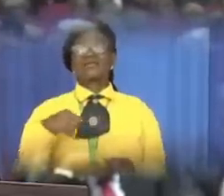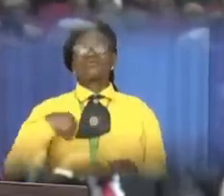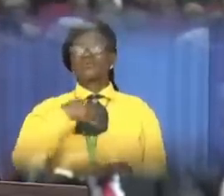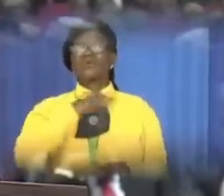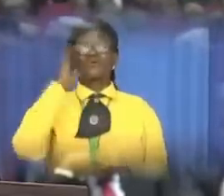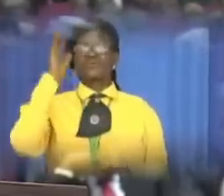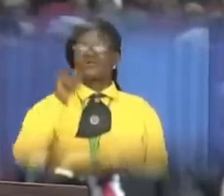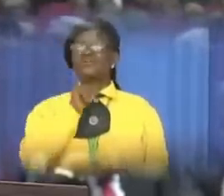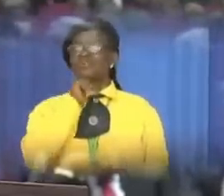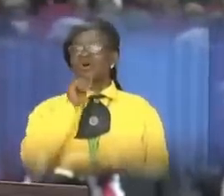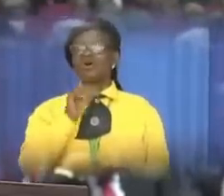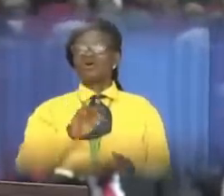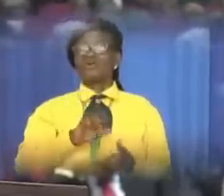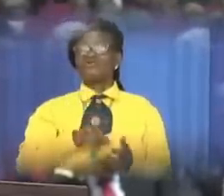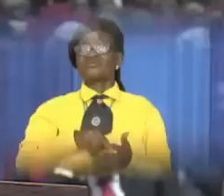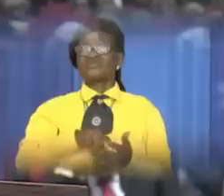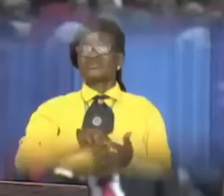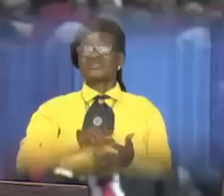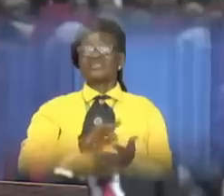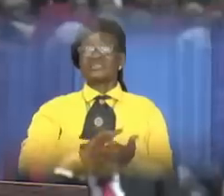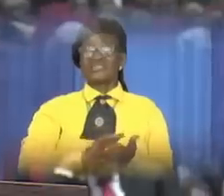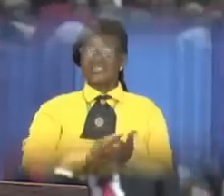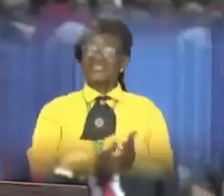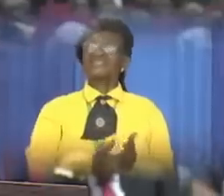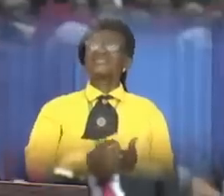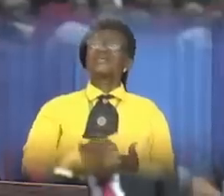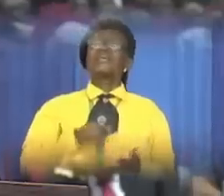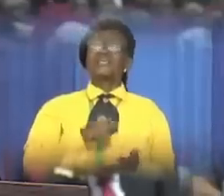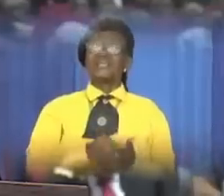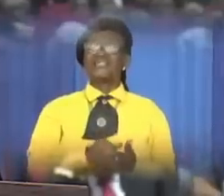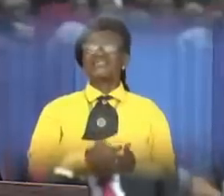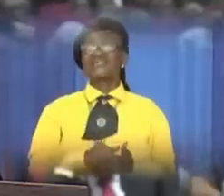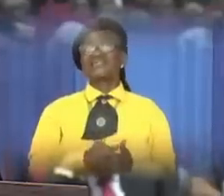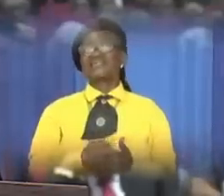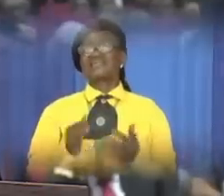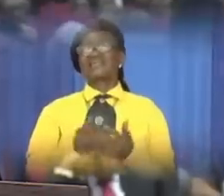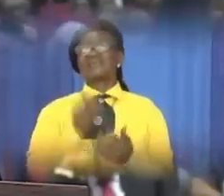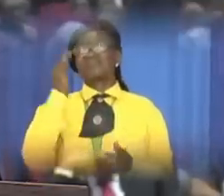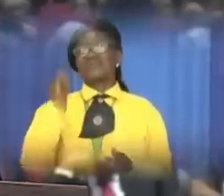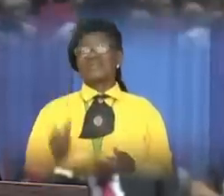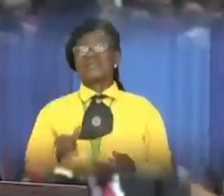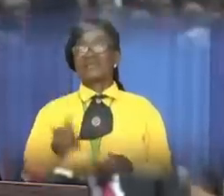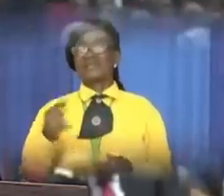So the AGOs who help me lay hands on those who are on the altar,